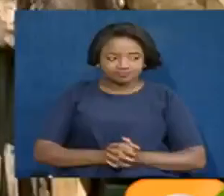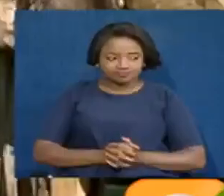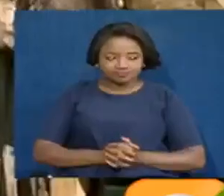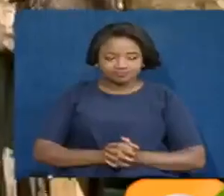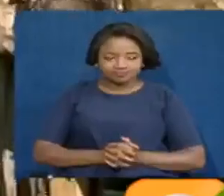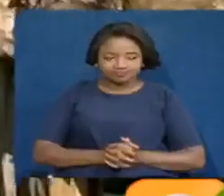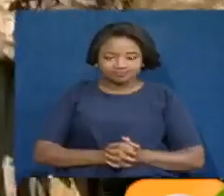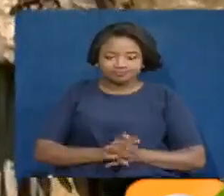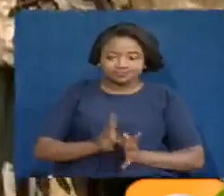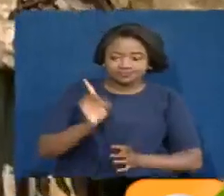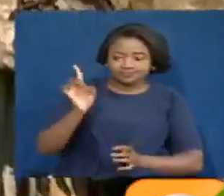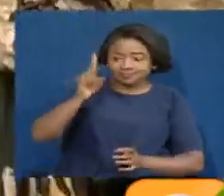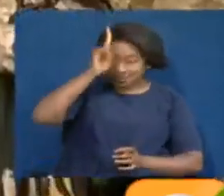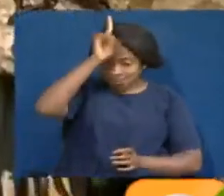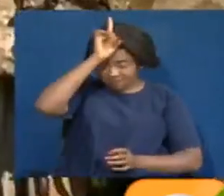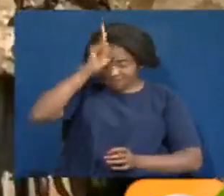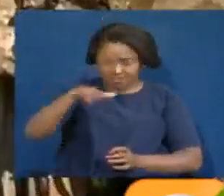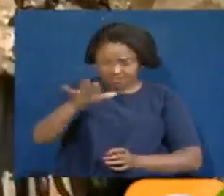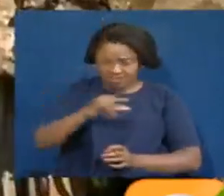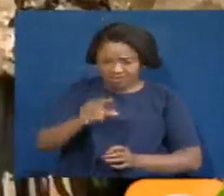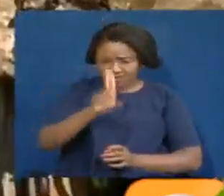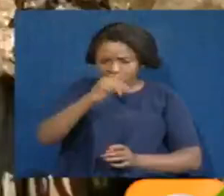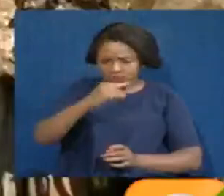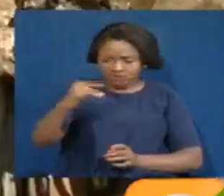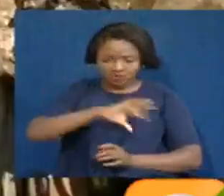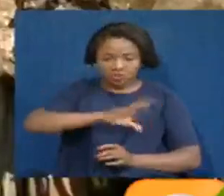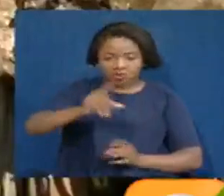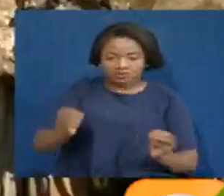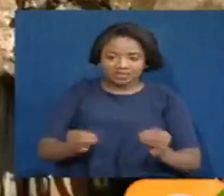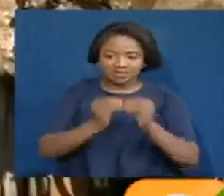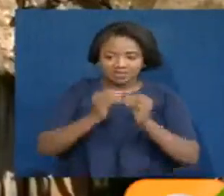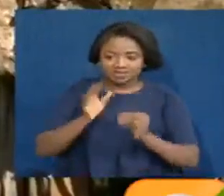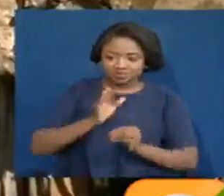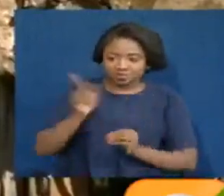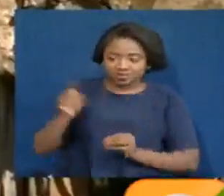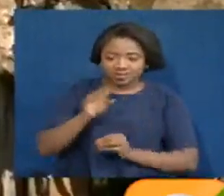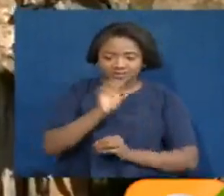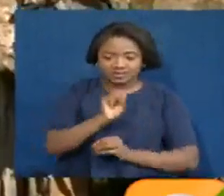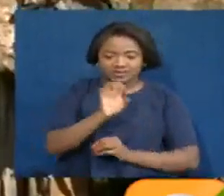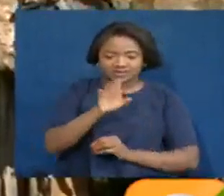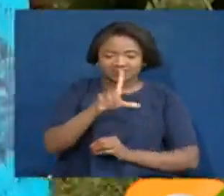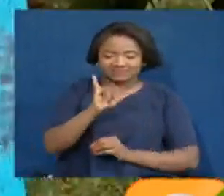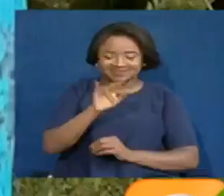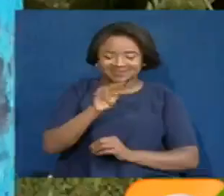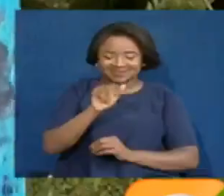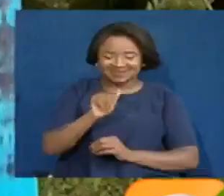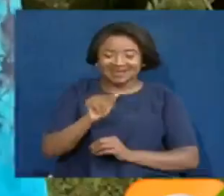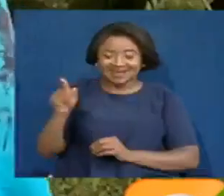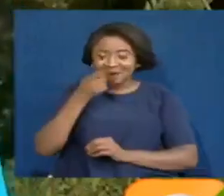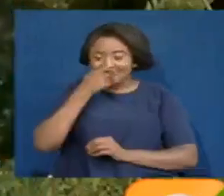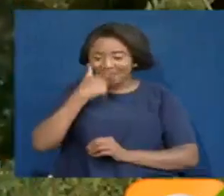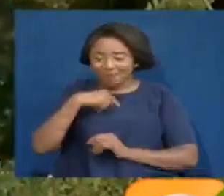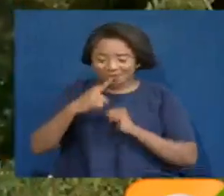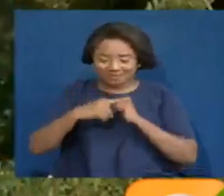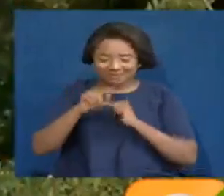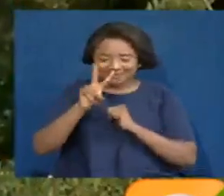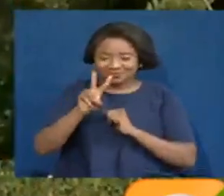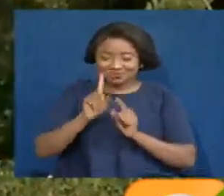At Chepsaita village in Uasin Ngishu County, we meet Selina Ngetich, who is 62 years old. And despite her